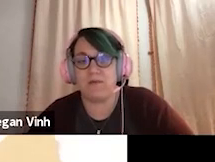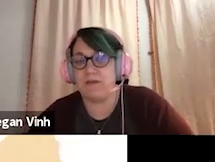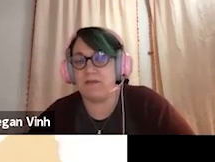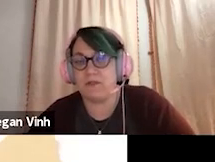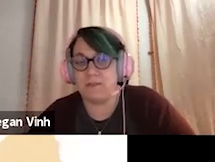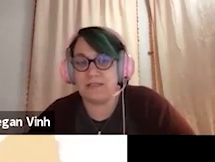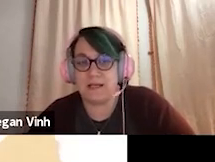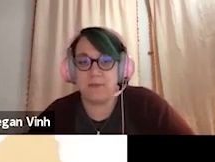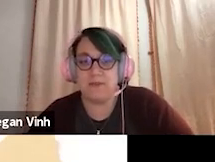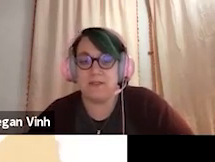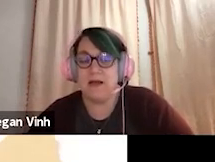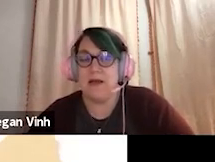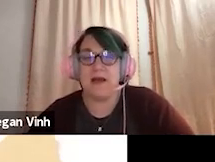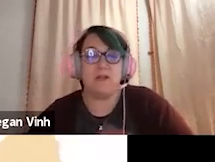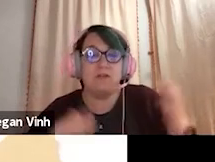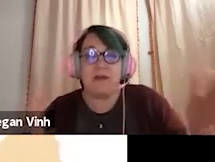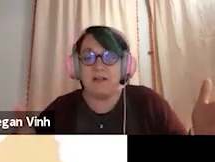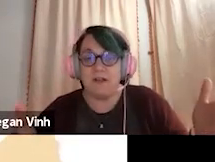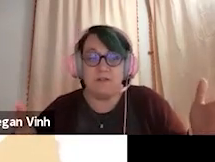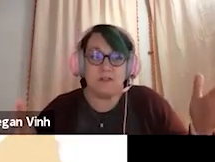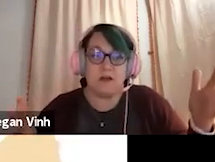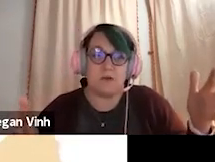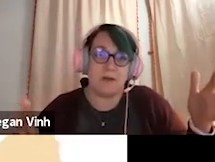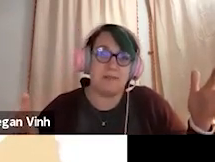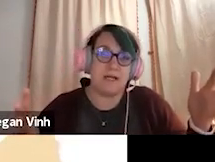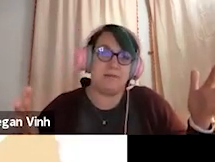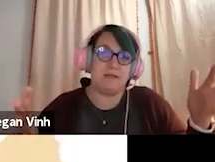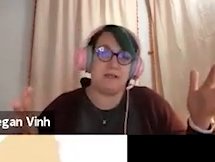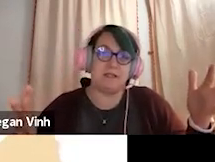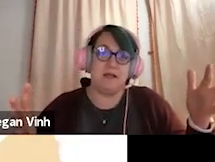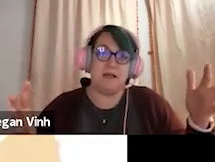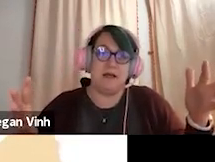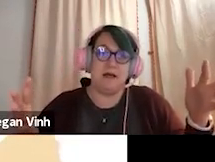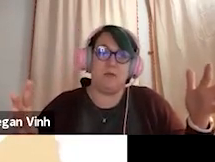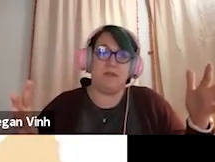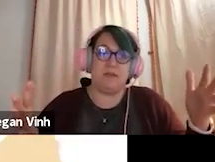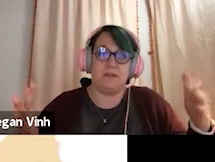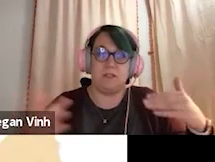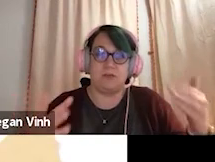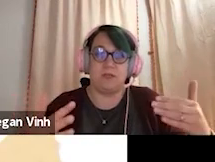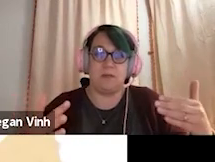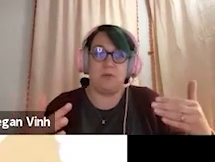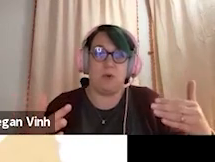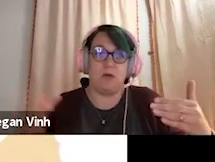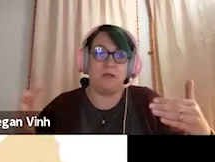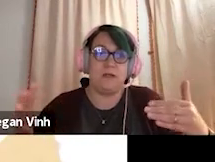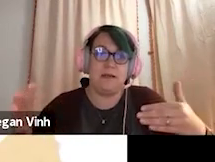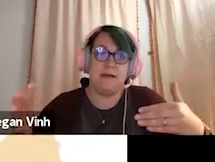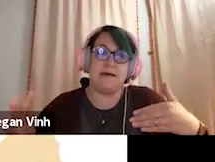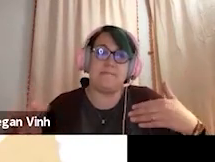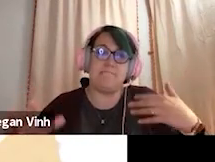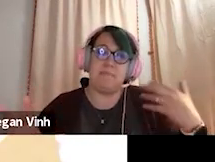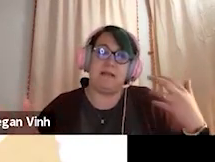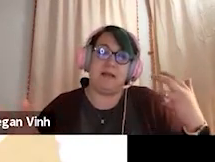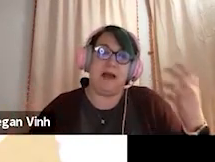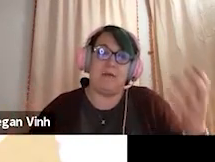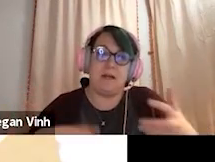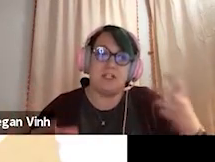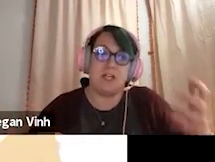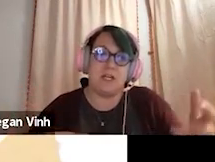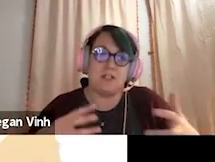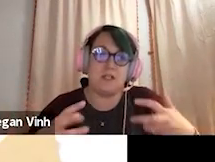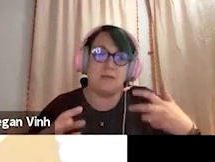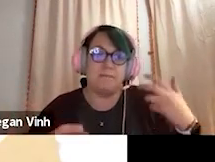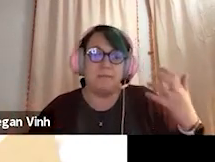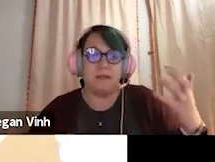communication. And we've given you some examples, and you can find all of this on our website because we think this is really important. But like, how